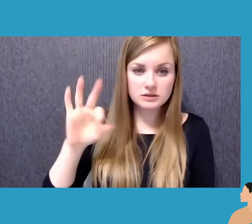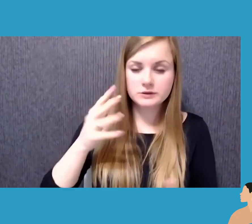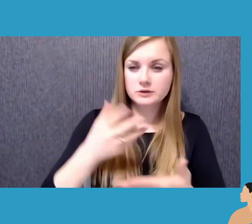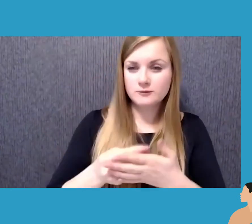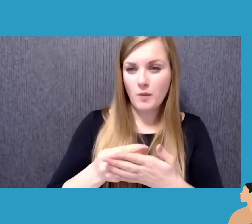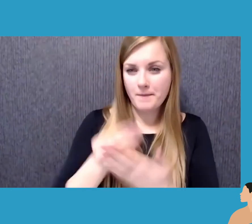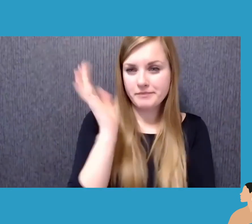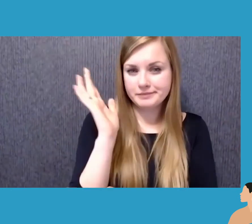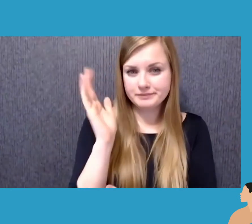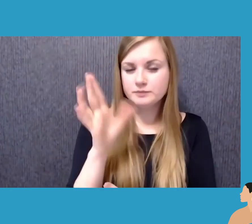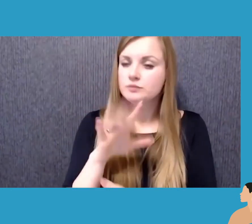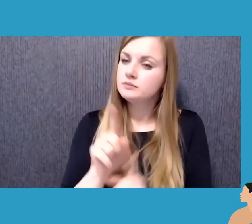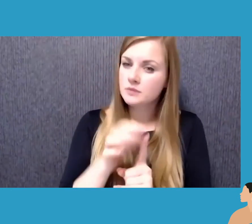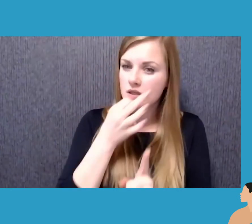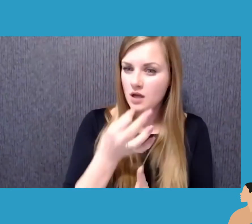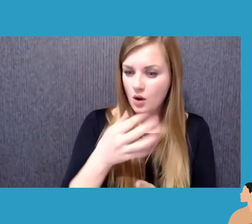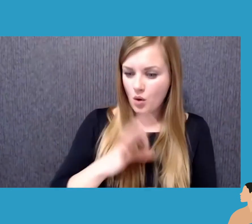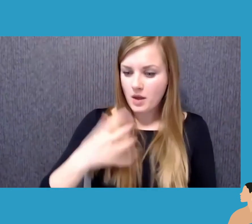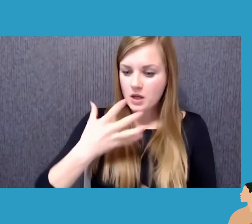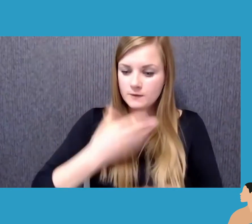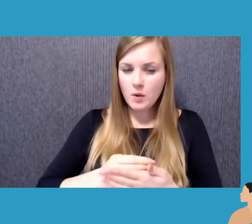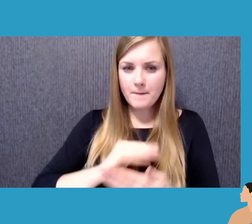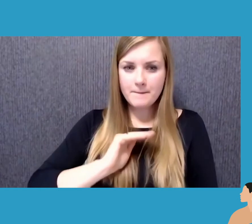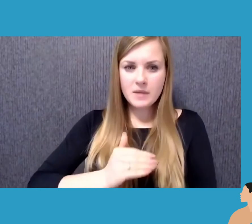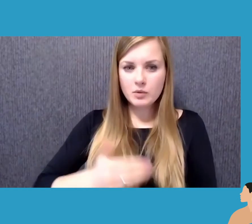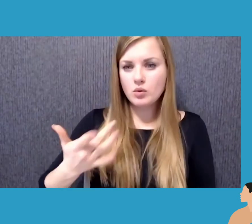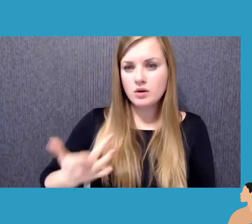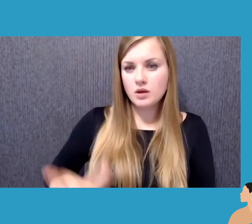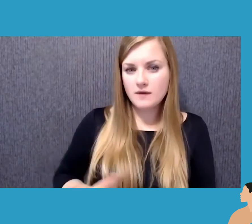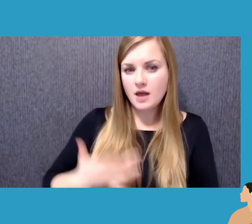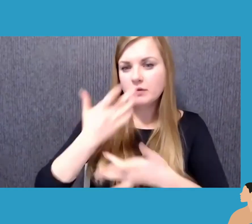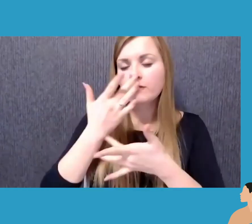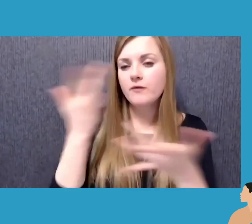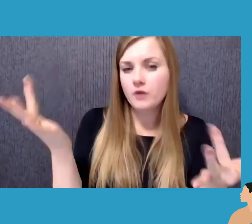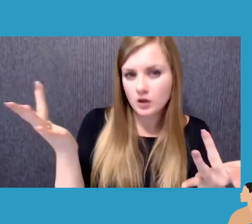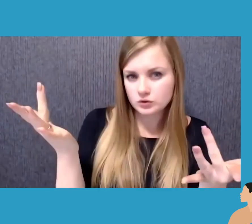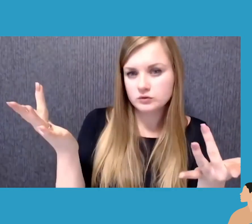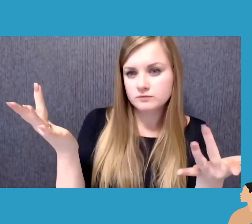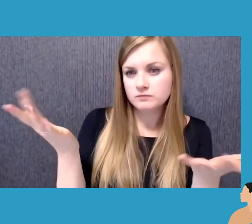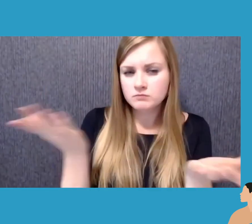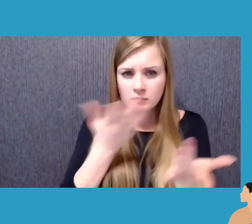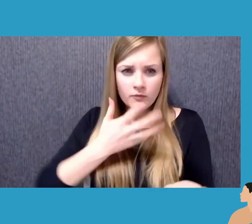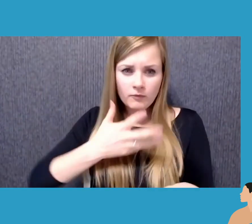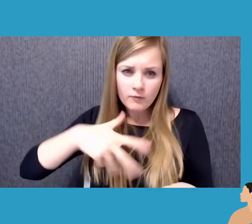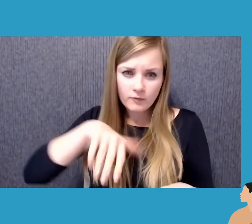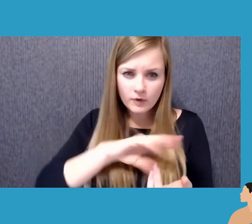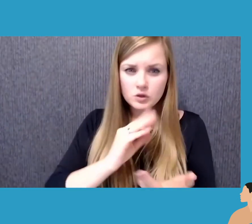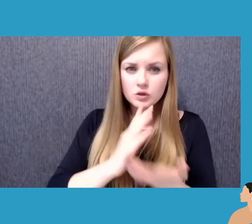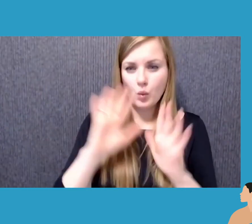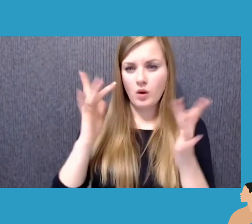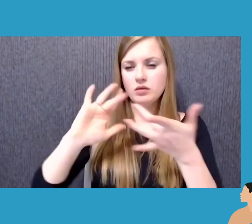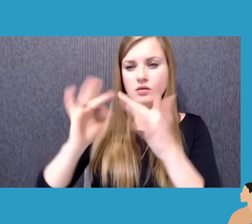act in similar cases. Viktor Kundrak has also mentioned